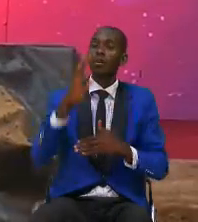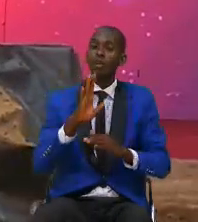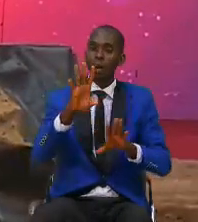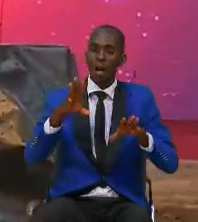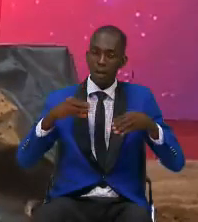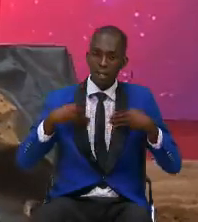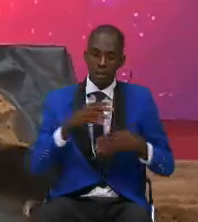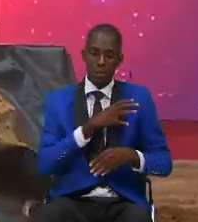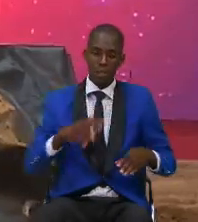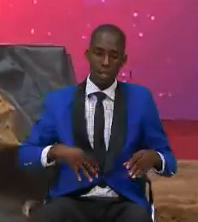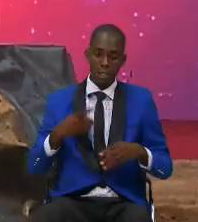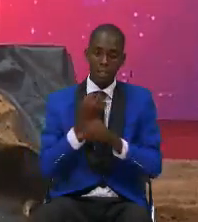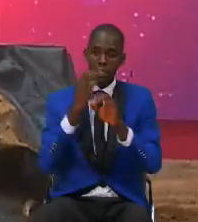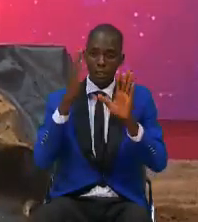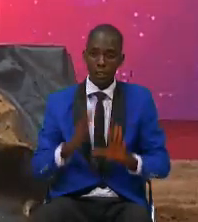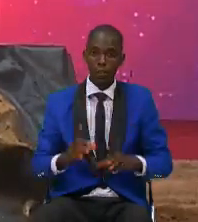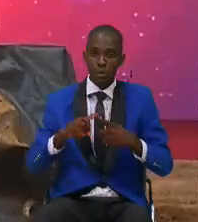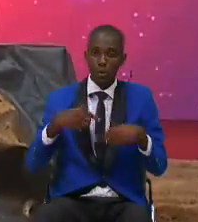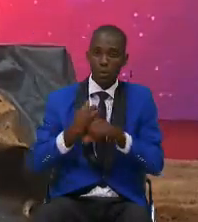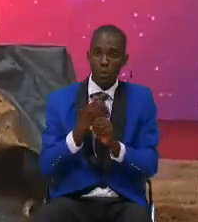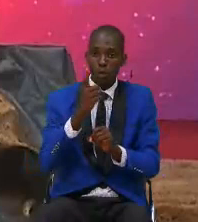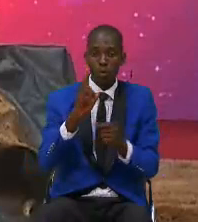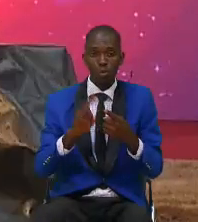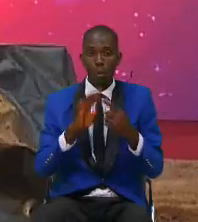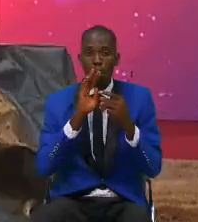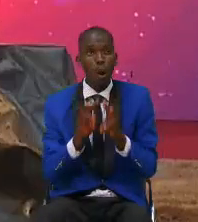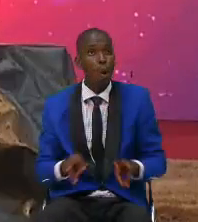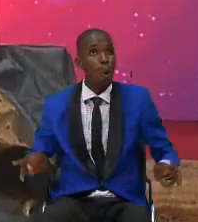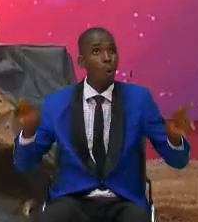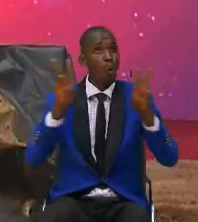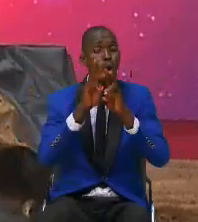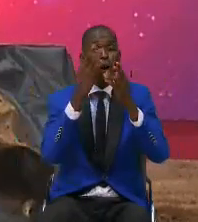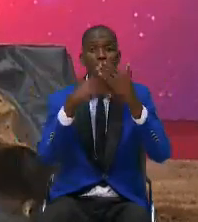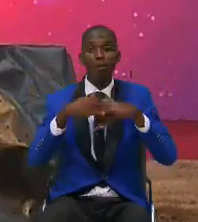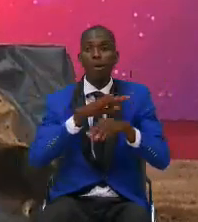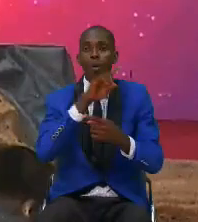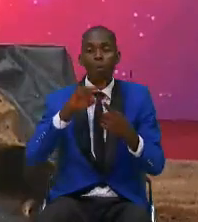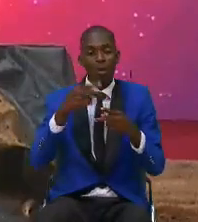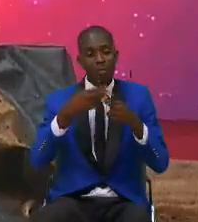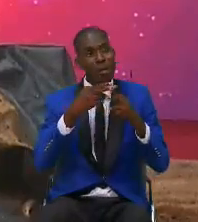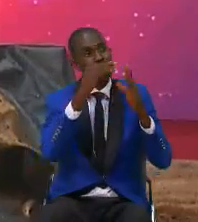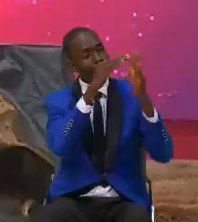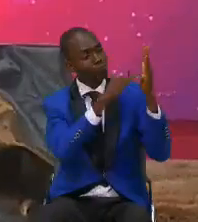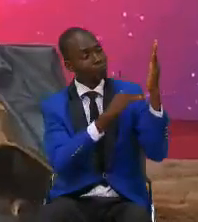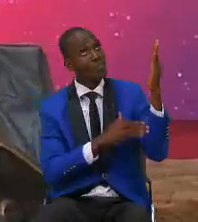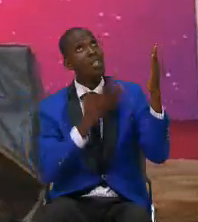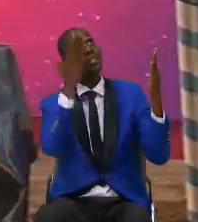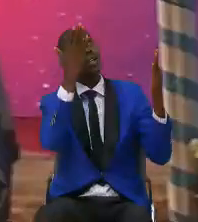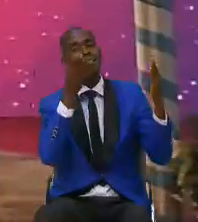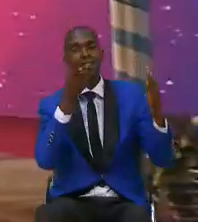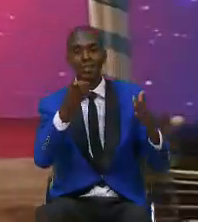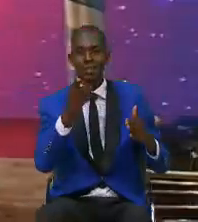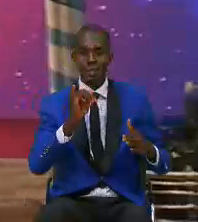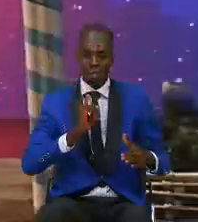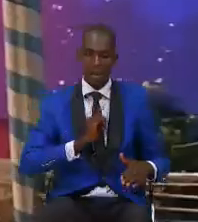allow Christ the Savior and Christ the Lord to make you worthy of heaven. When the roll is called up